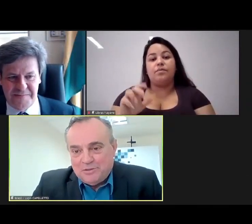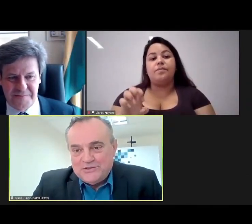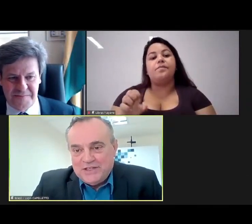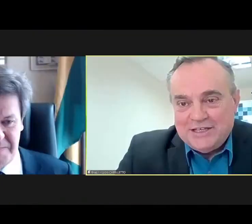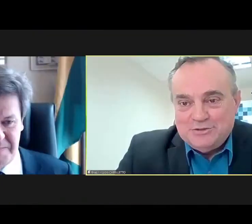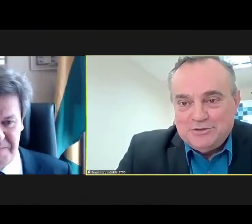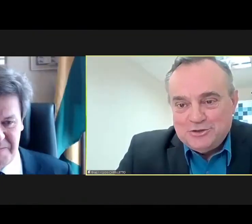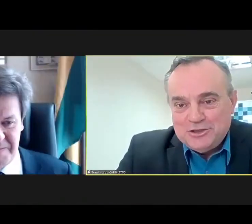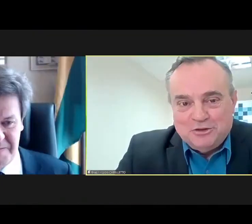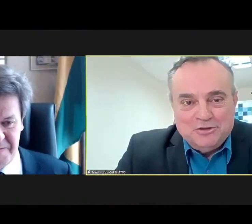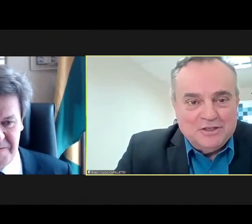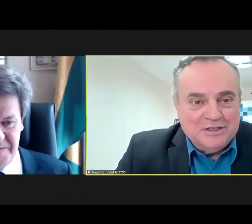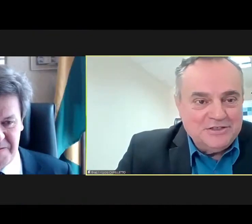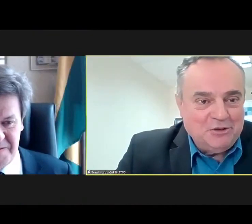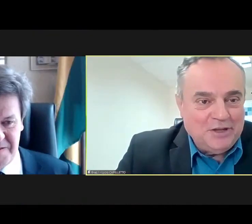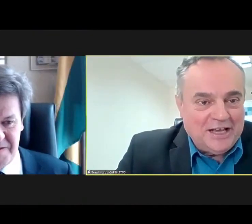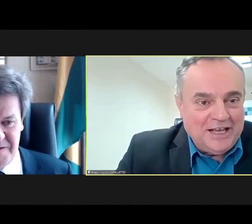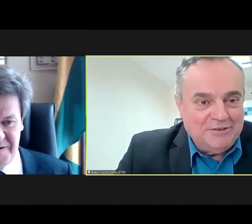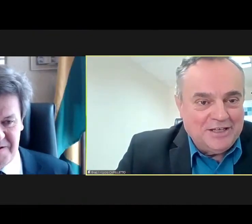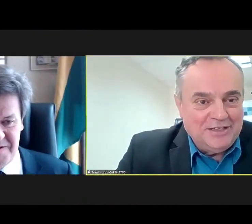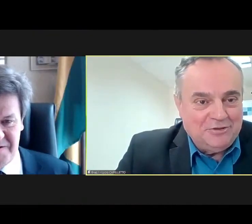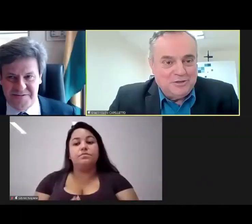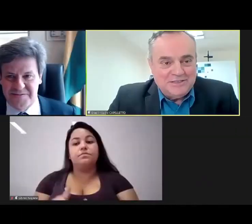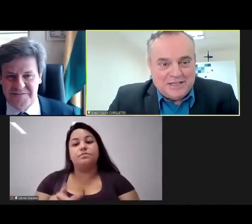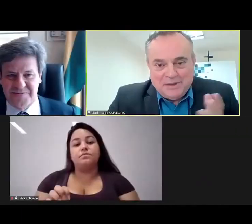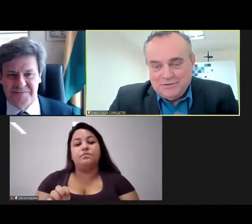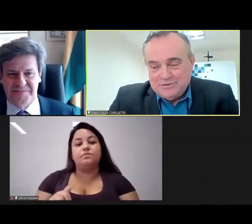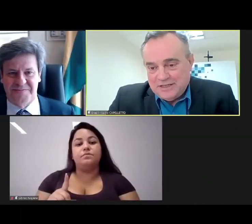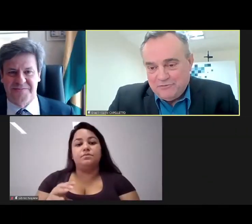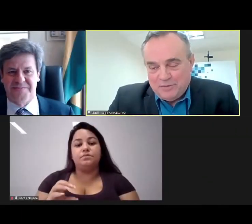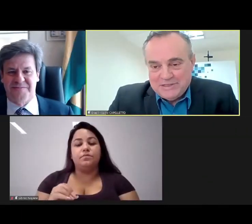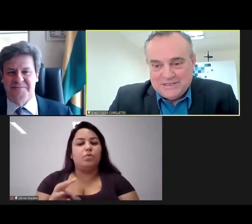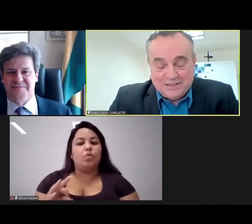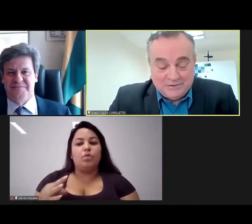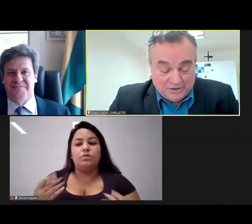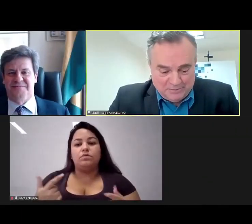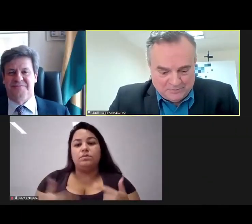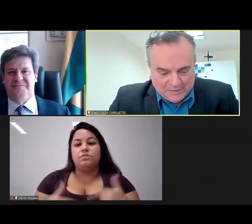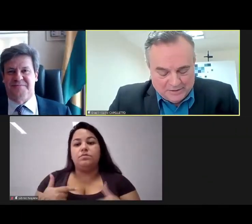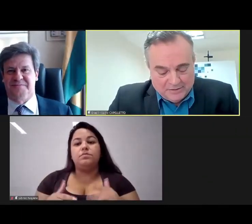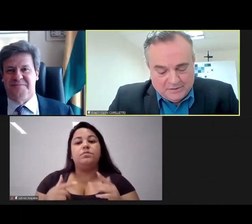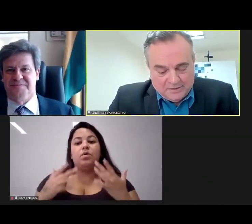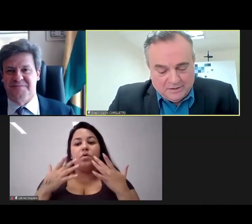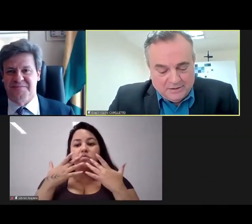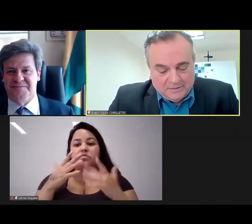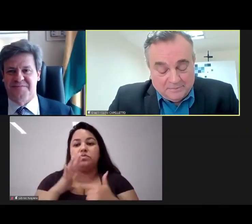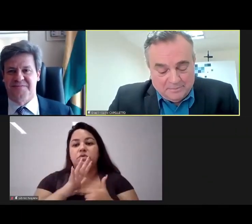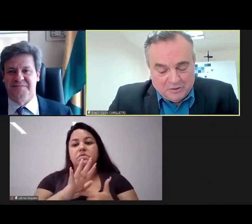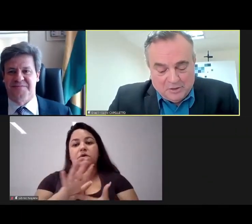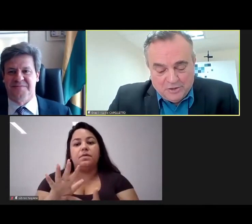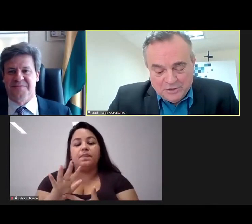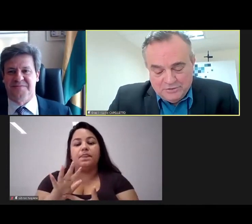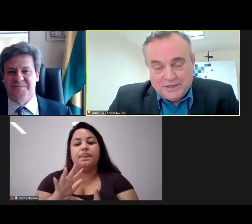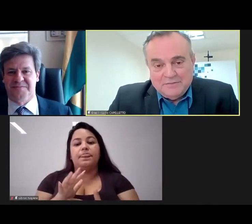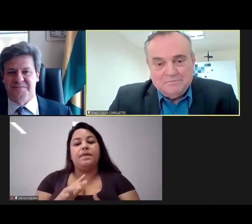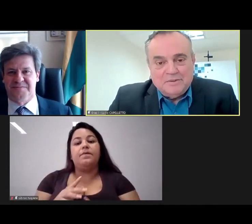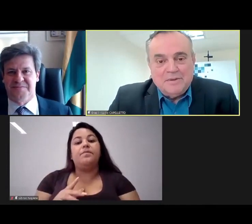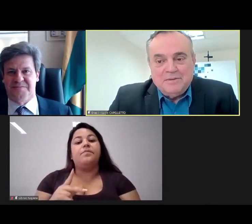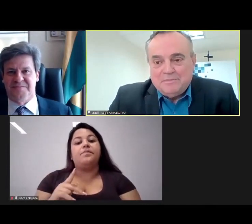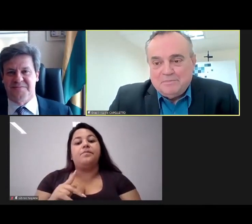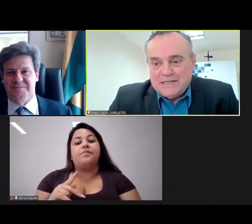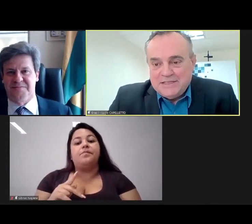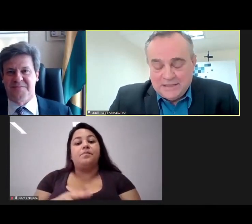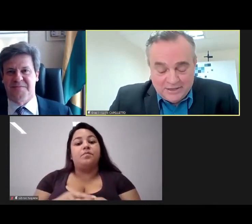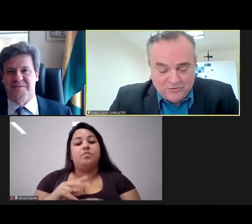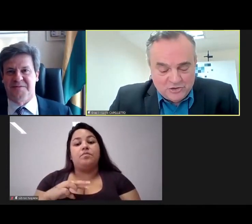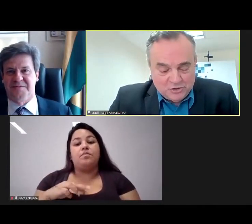Thank you, Paulo Valle. You have participated here at Previc that I'm headed